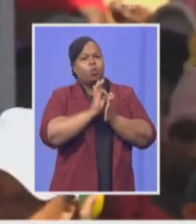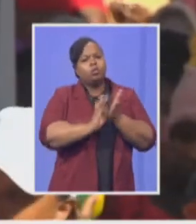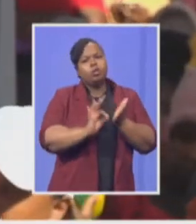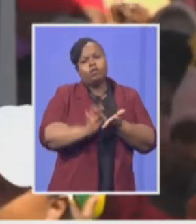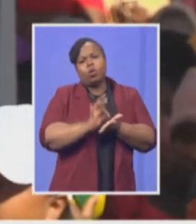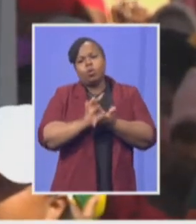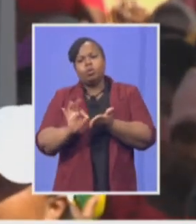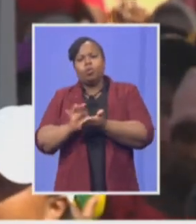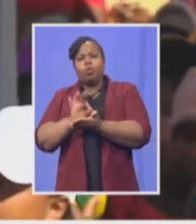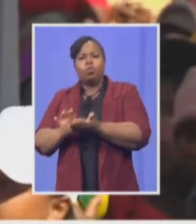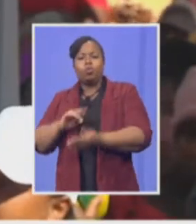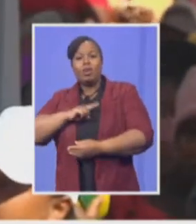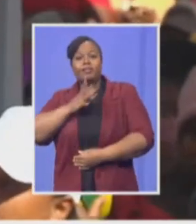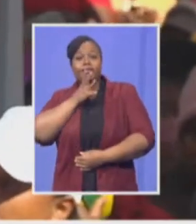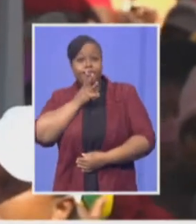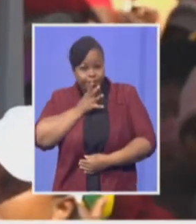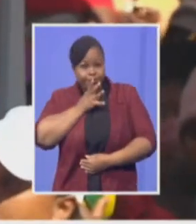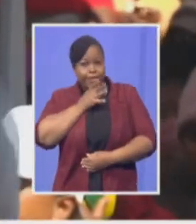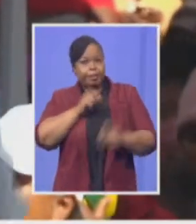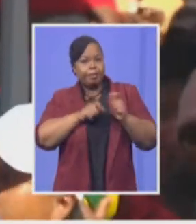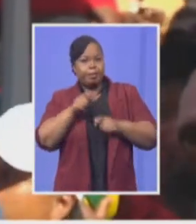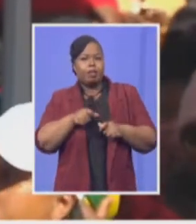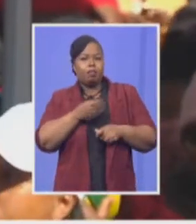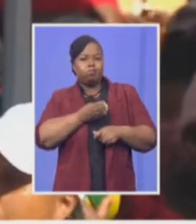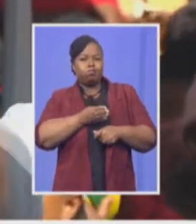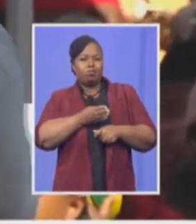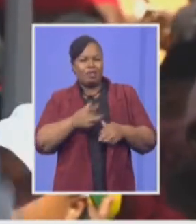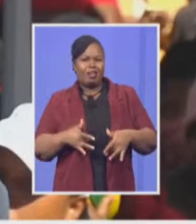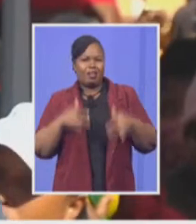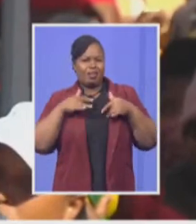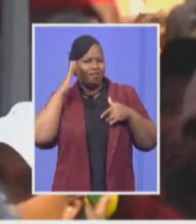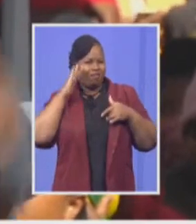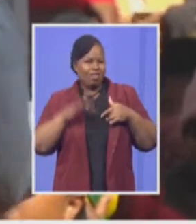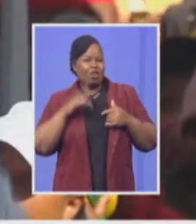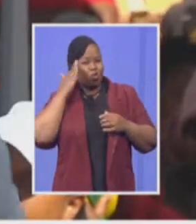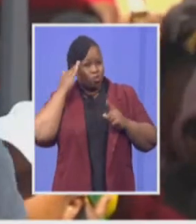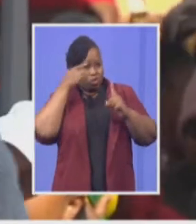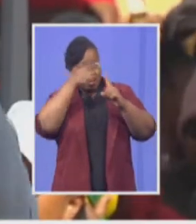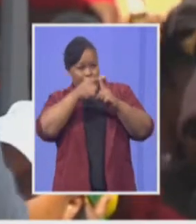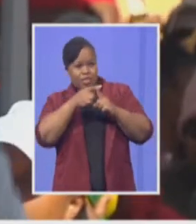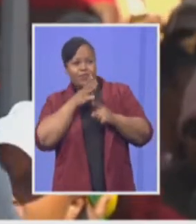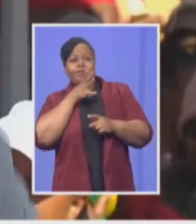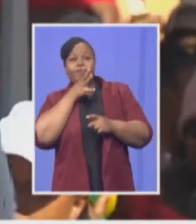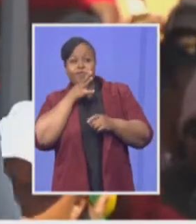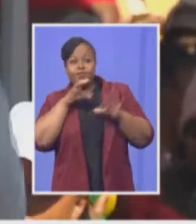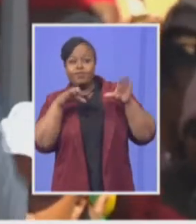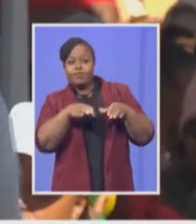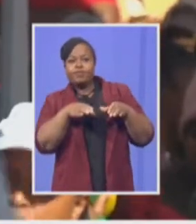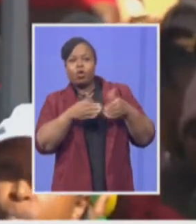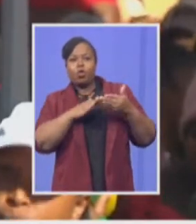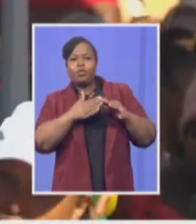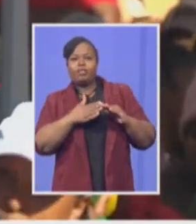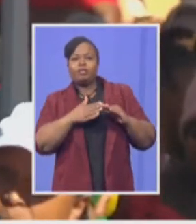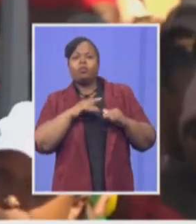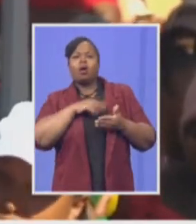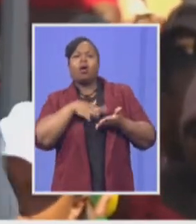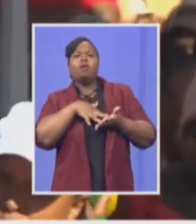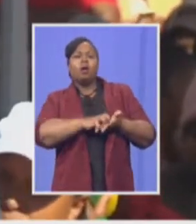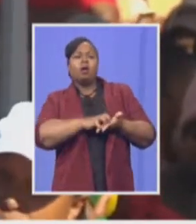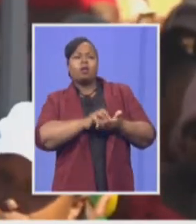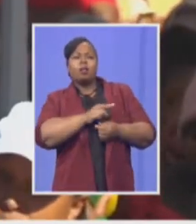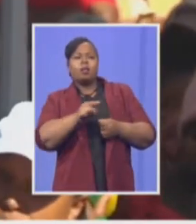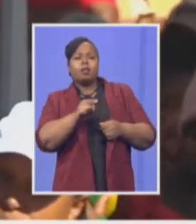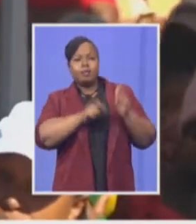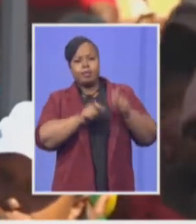of the population of Nomzamo. People, they know that they are targeting those, they regard themselves as vulnerable people. It